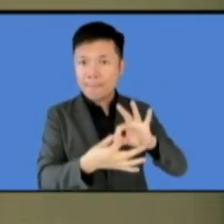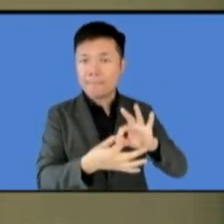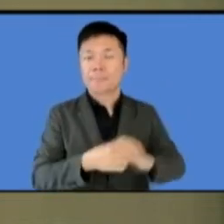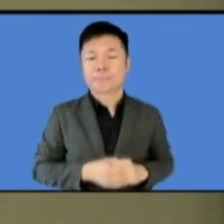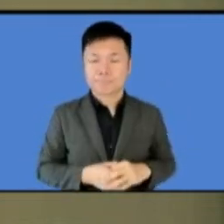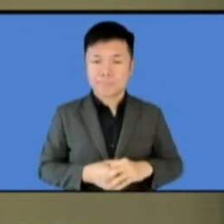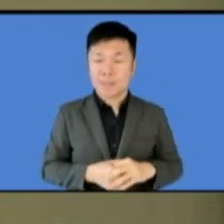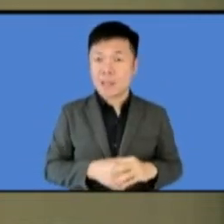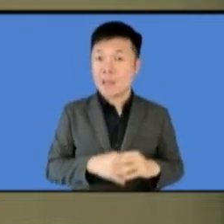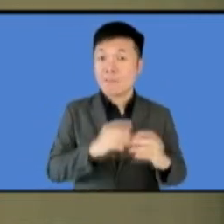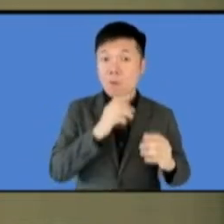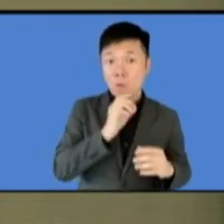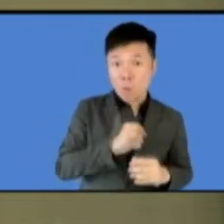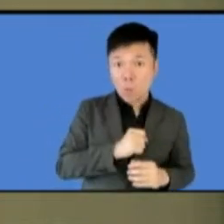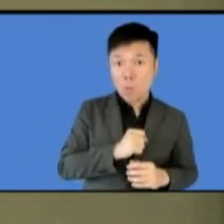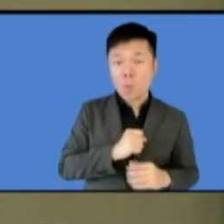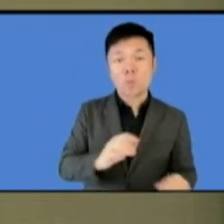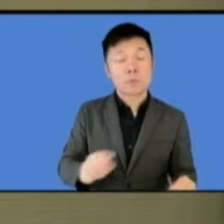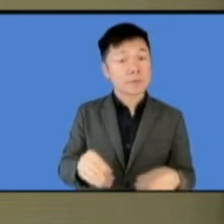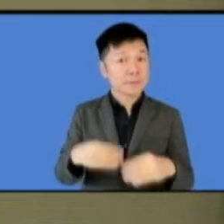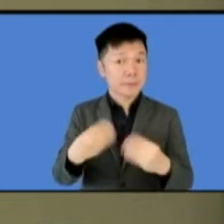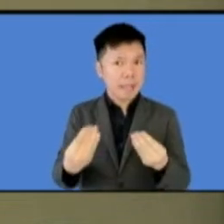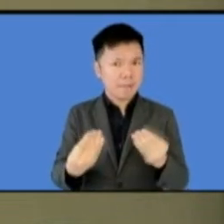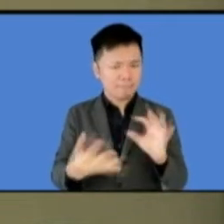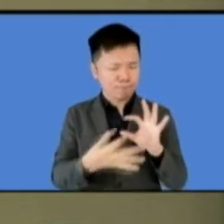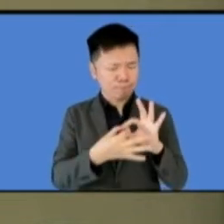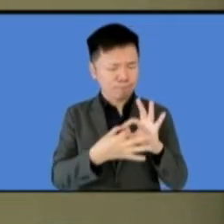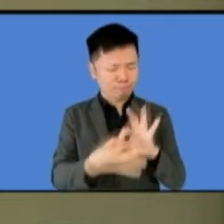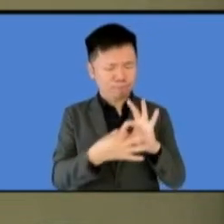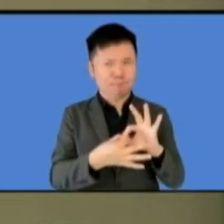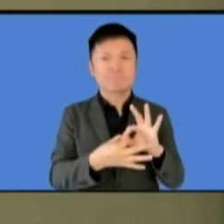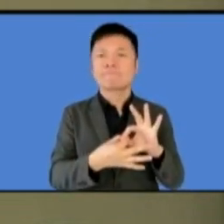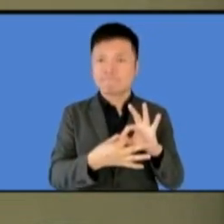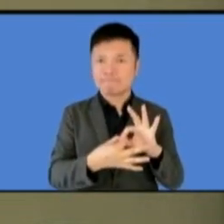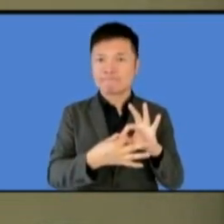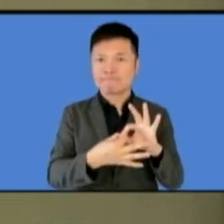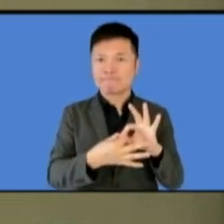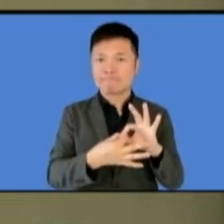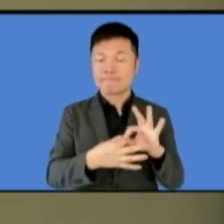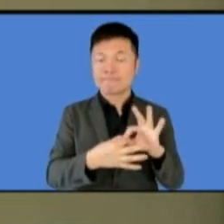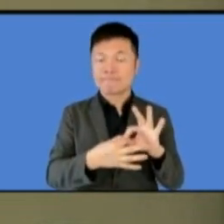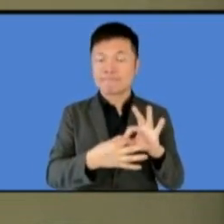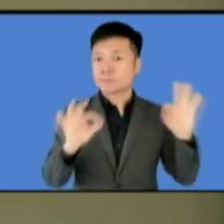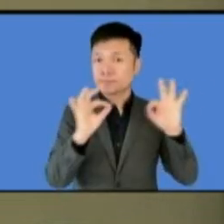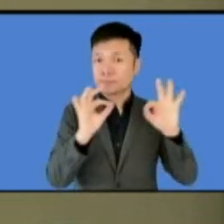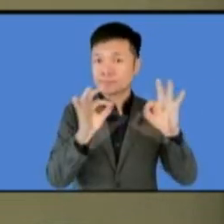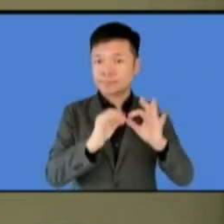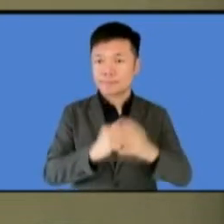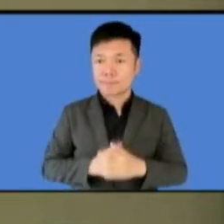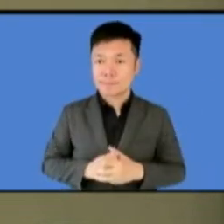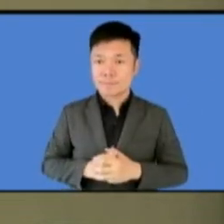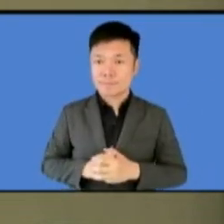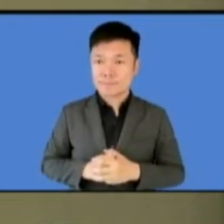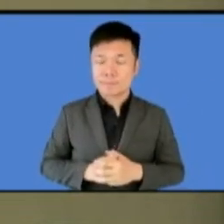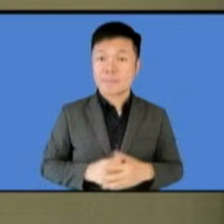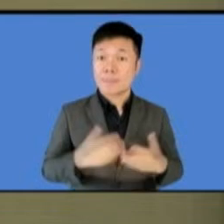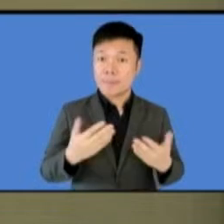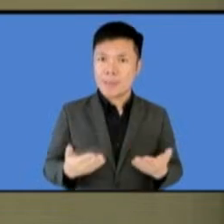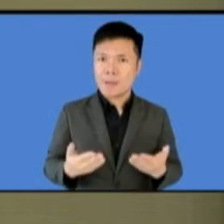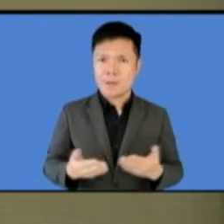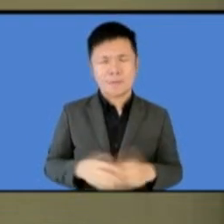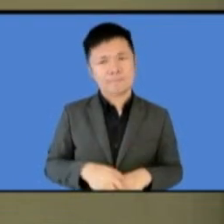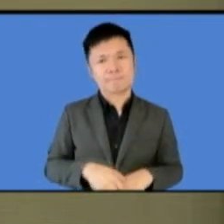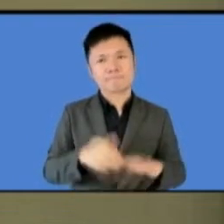of intergenerational solidarity are key elements of the Pact. We have about